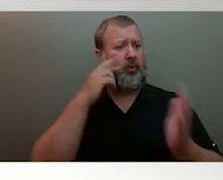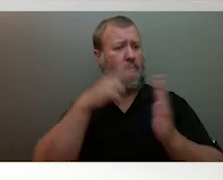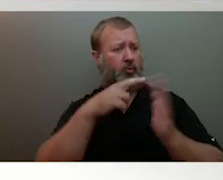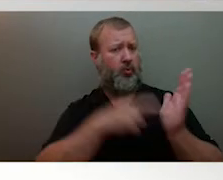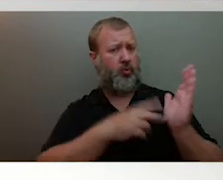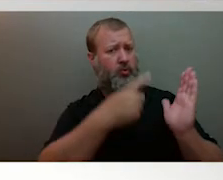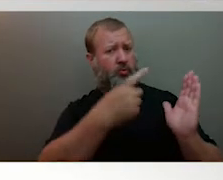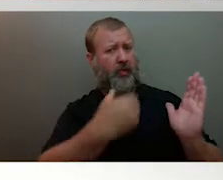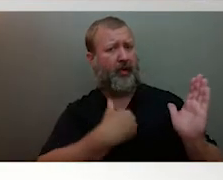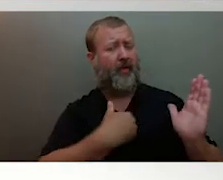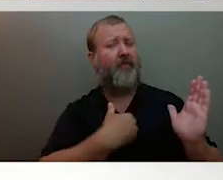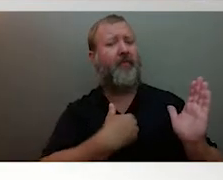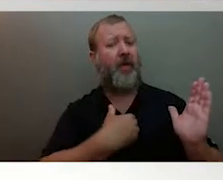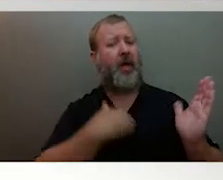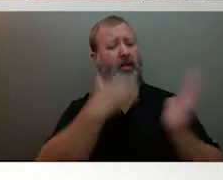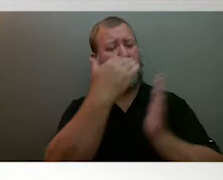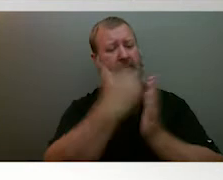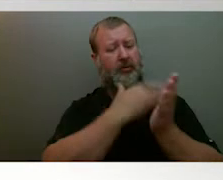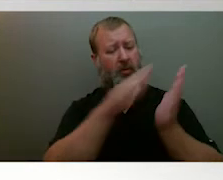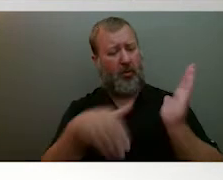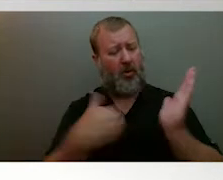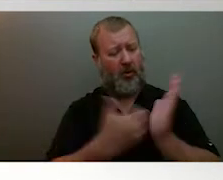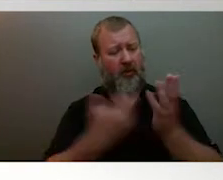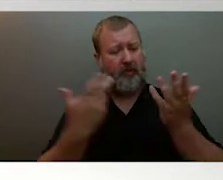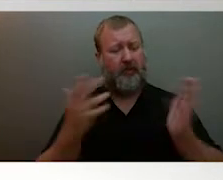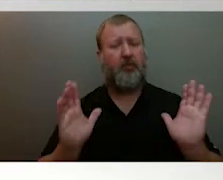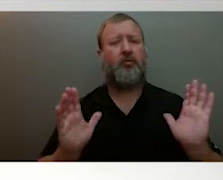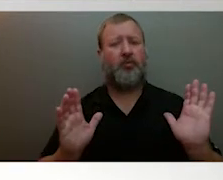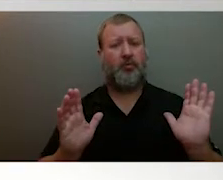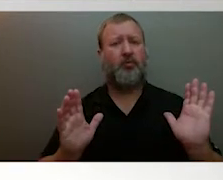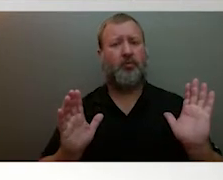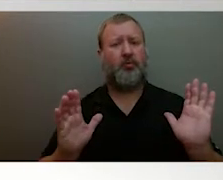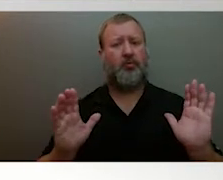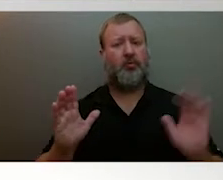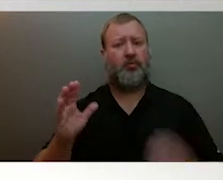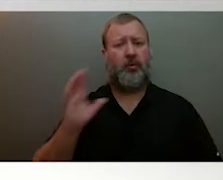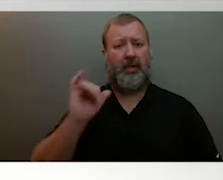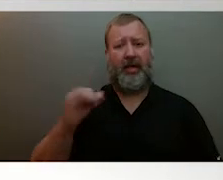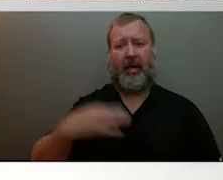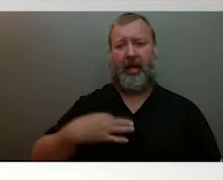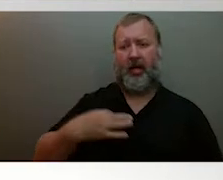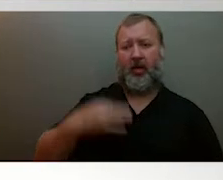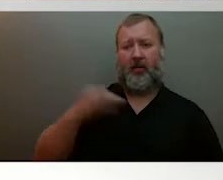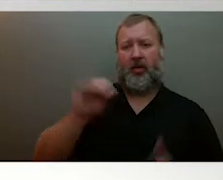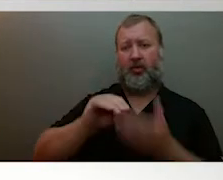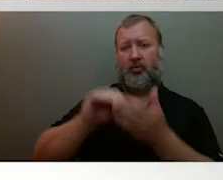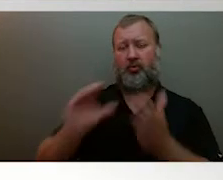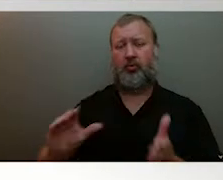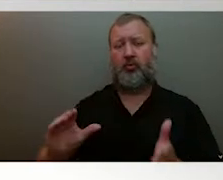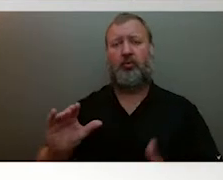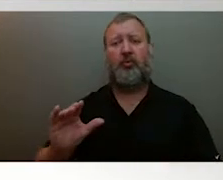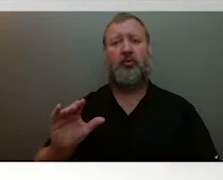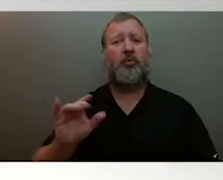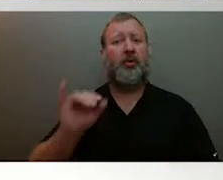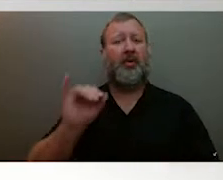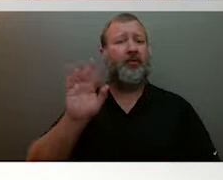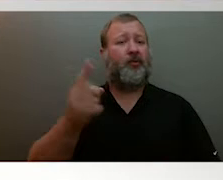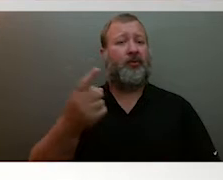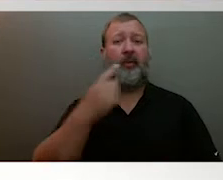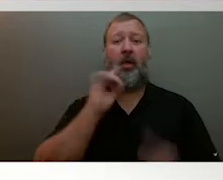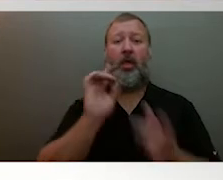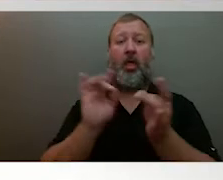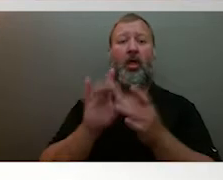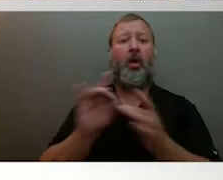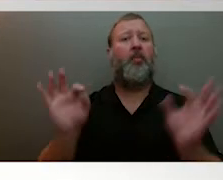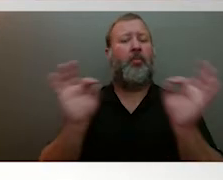there, I've listed all of the eligibility categories for students. So instead of just saying all that, I just